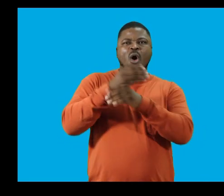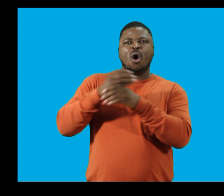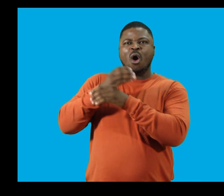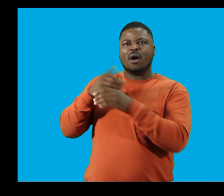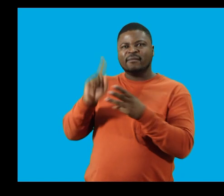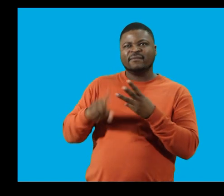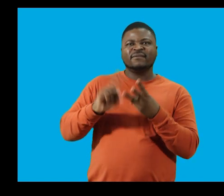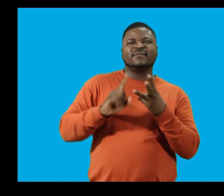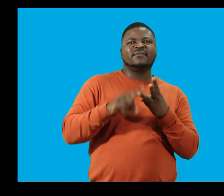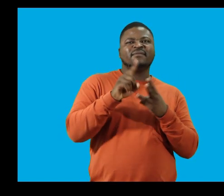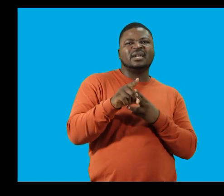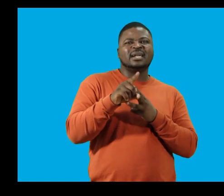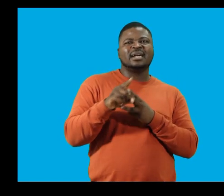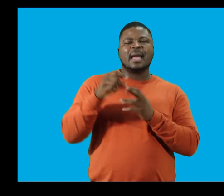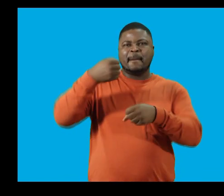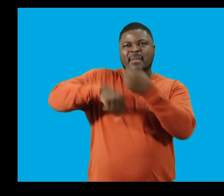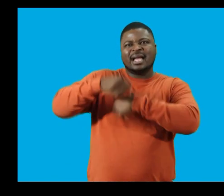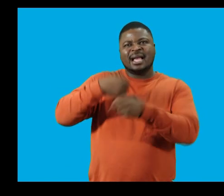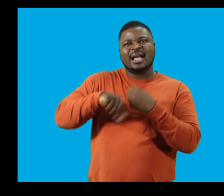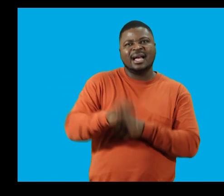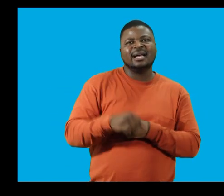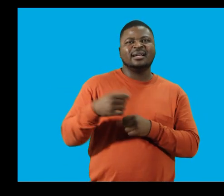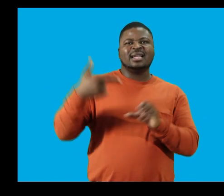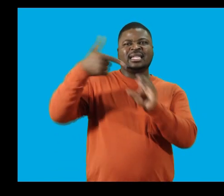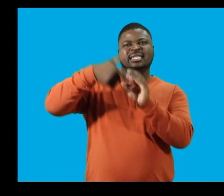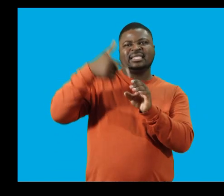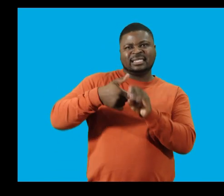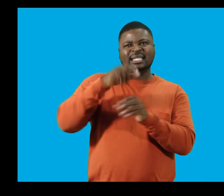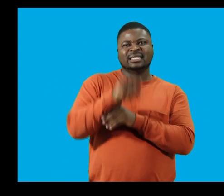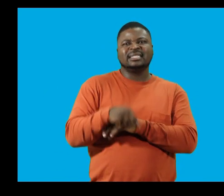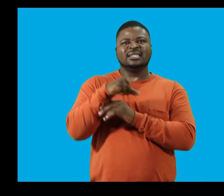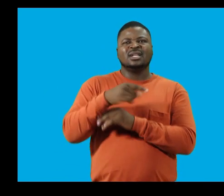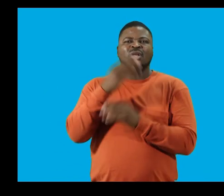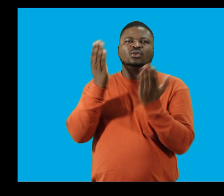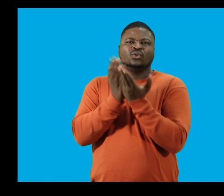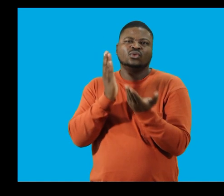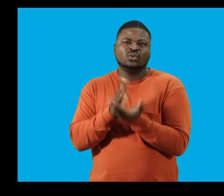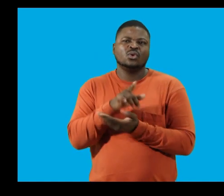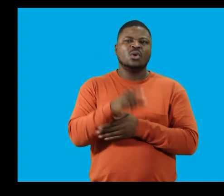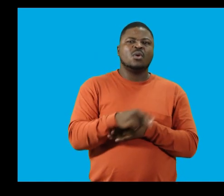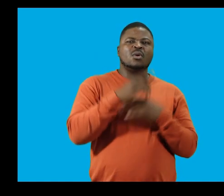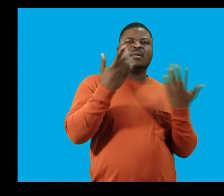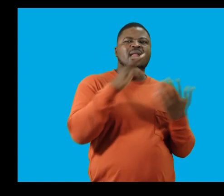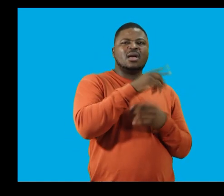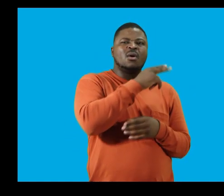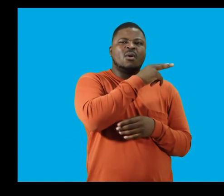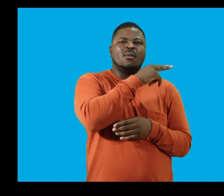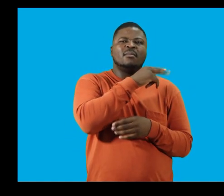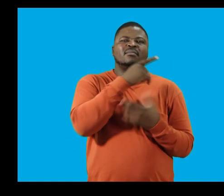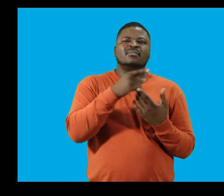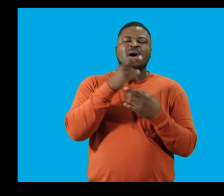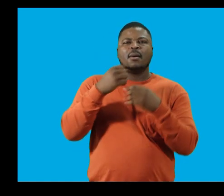gas station, a school, and a post office. So if we